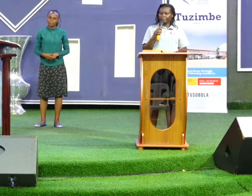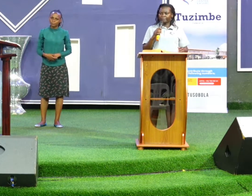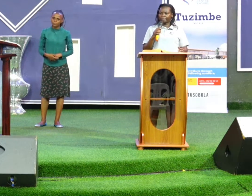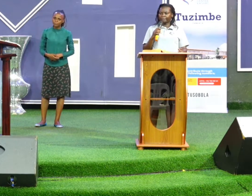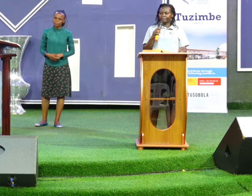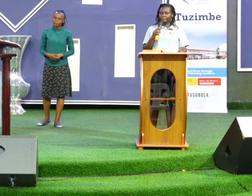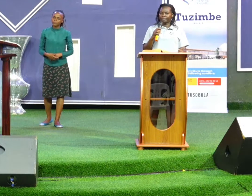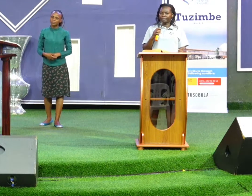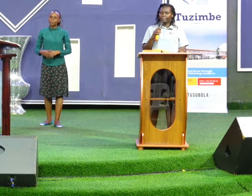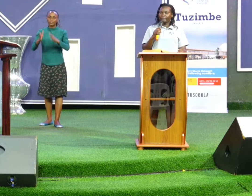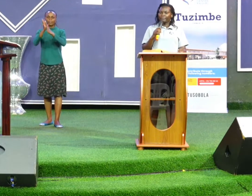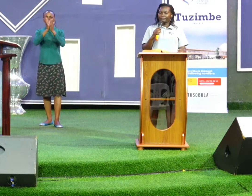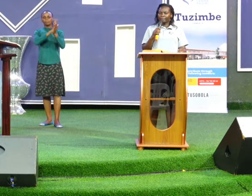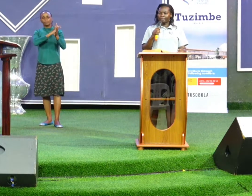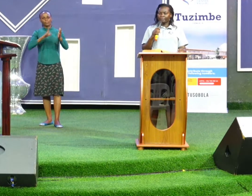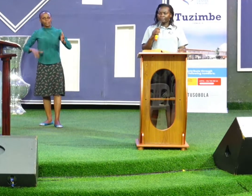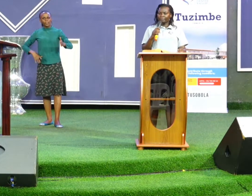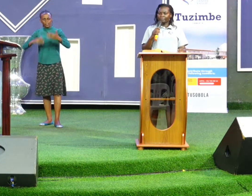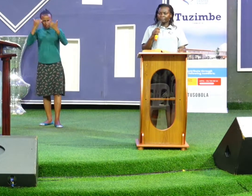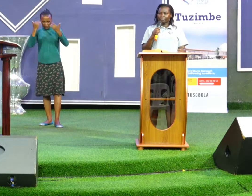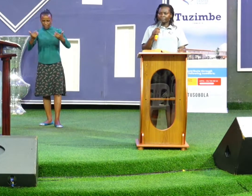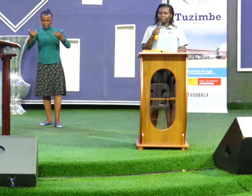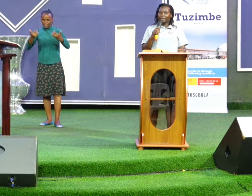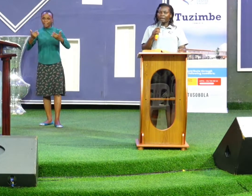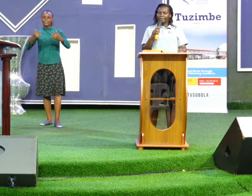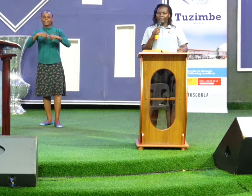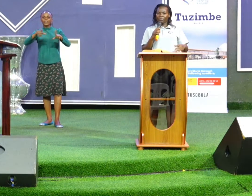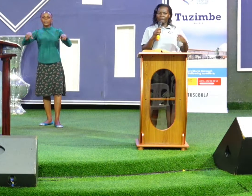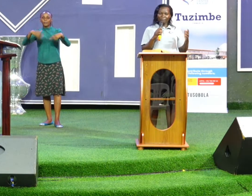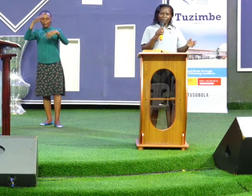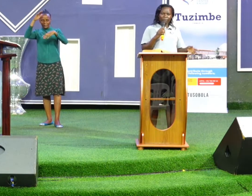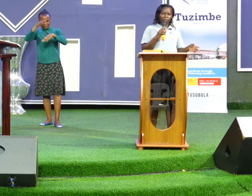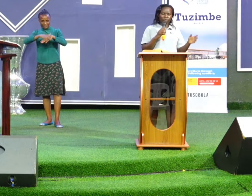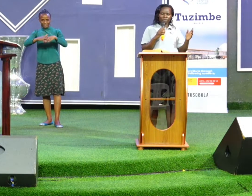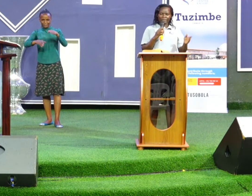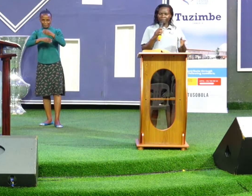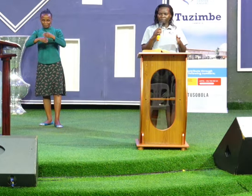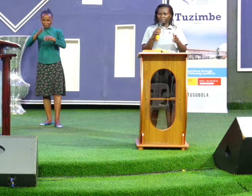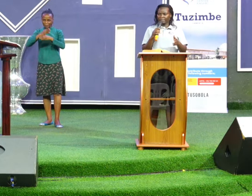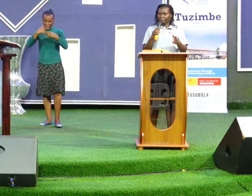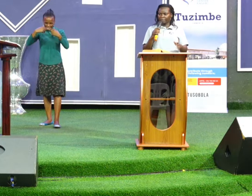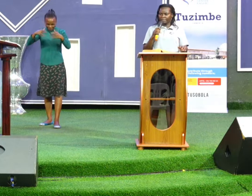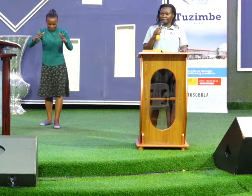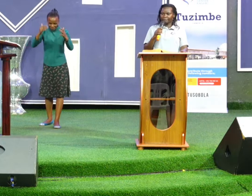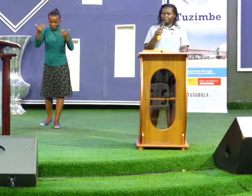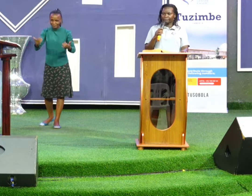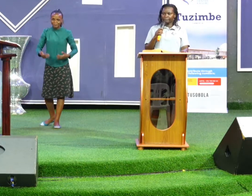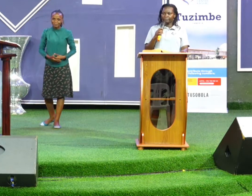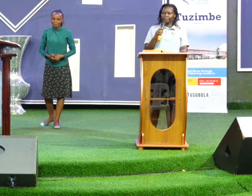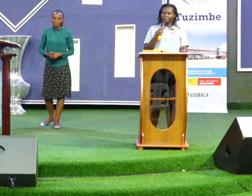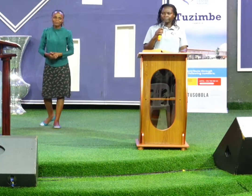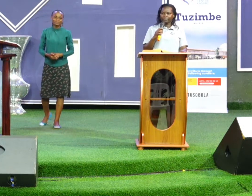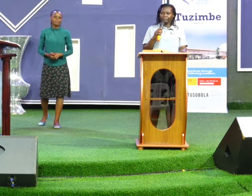Tusobola. Yes, yebas bateka tugenze Tuzimbe Tusimbudde. And now we have moved to Tuzimbe Tusimbudde.